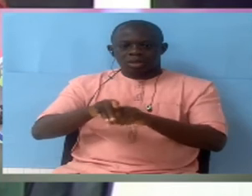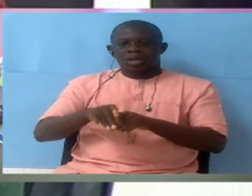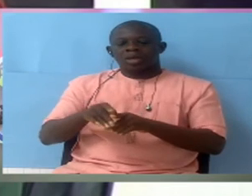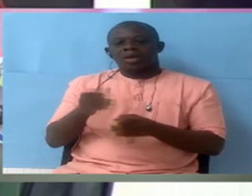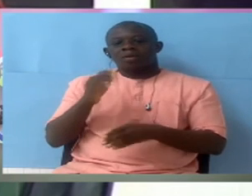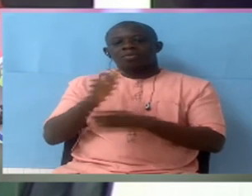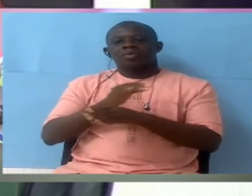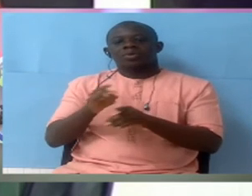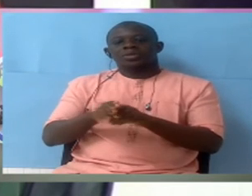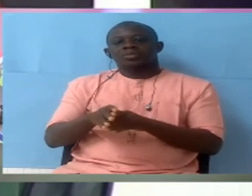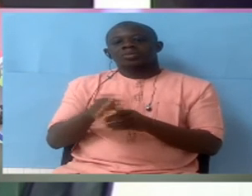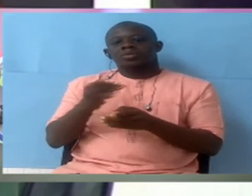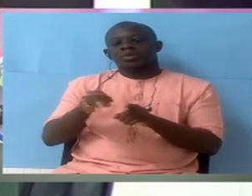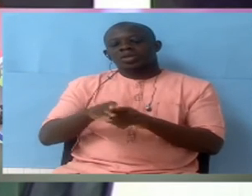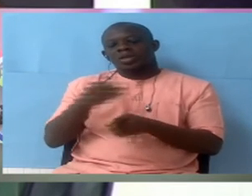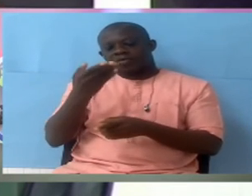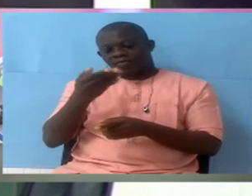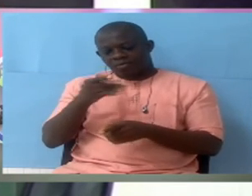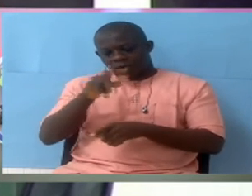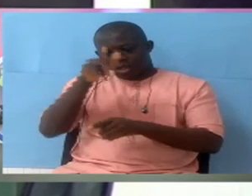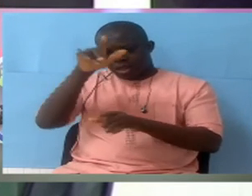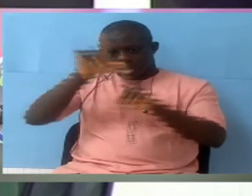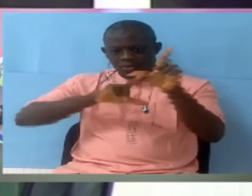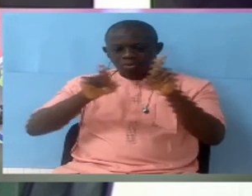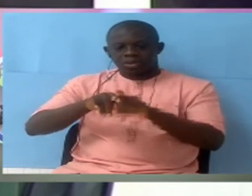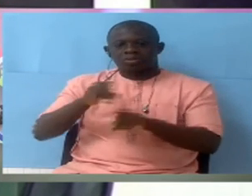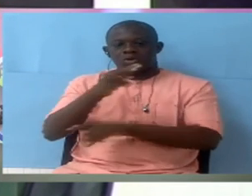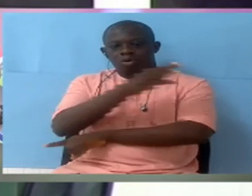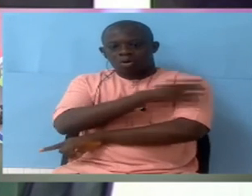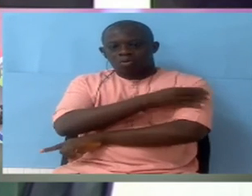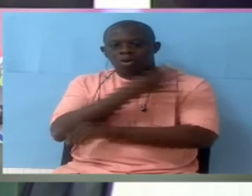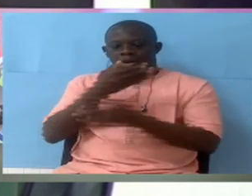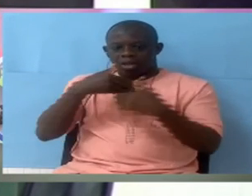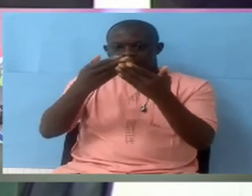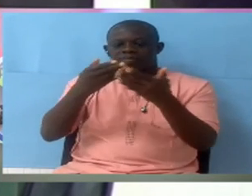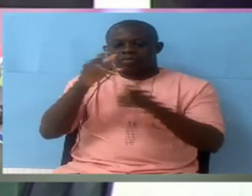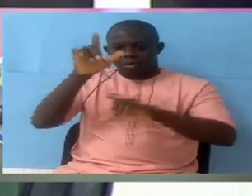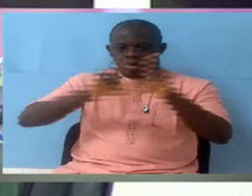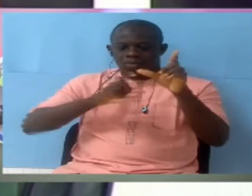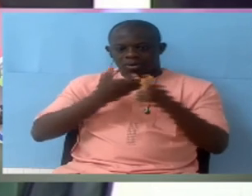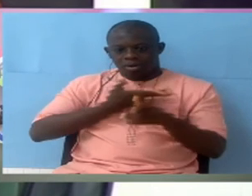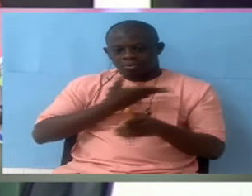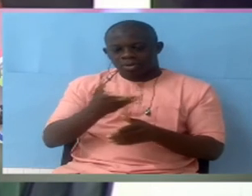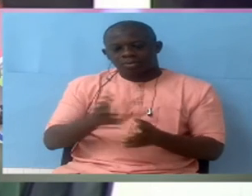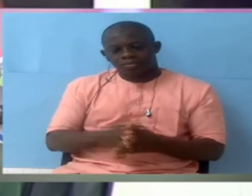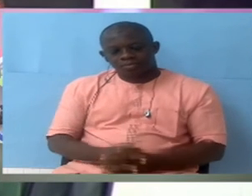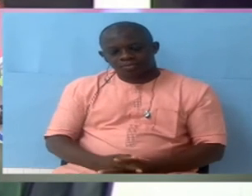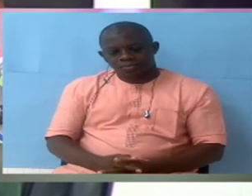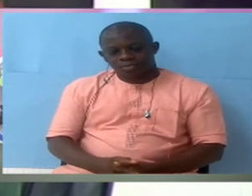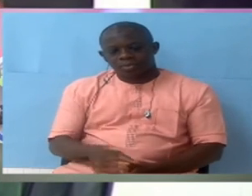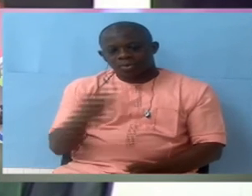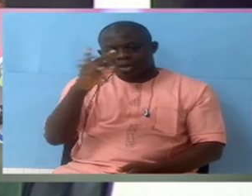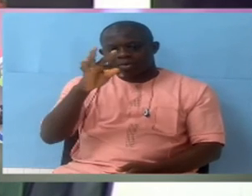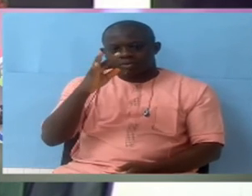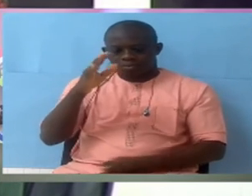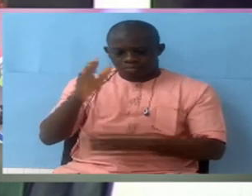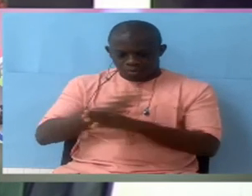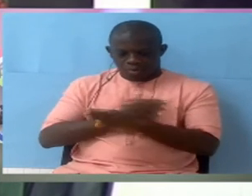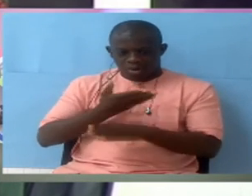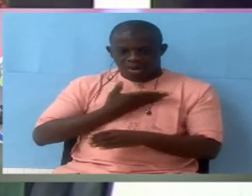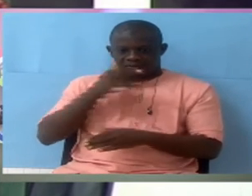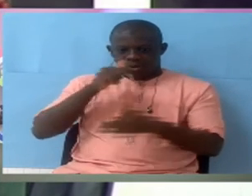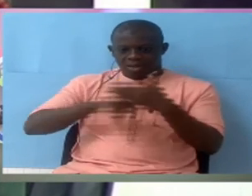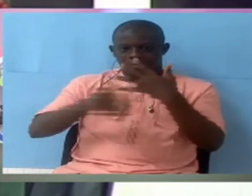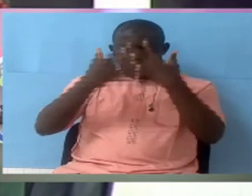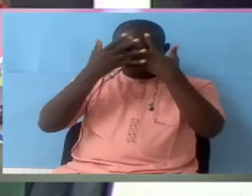now a corporal rank in the police. Sajin la won jamono joju way legi sax couple lañ ko def. If he was in the prison service